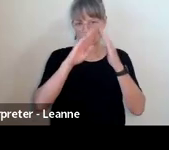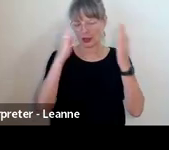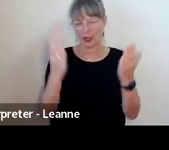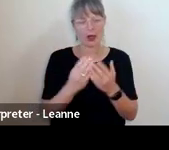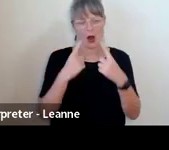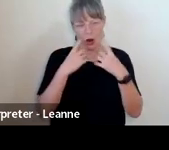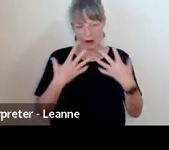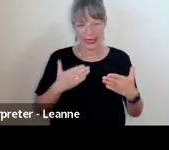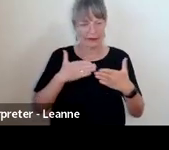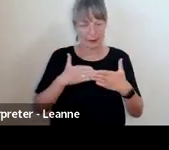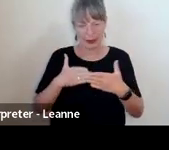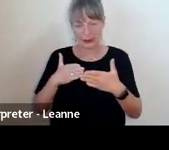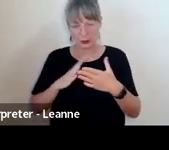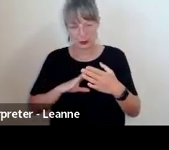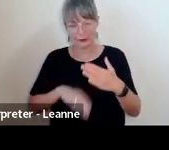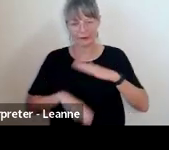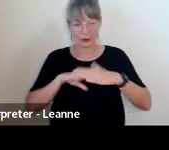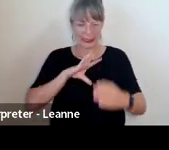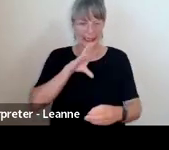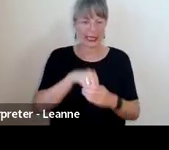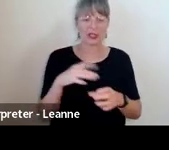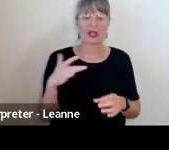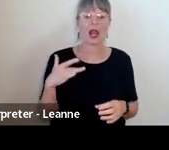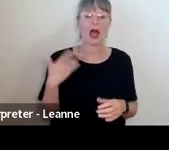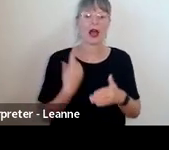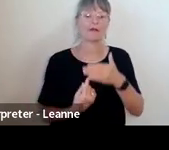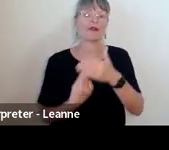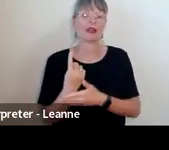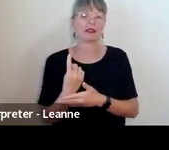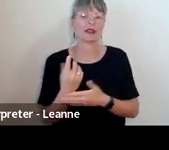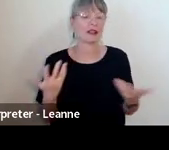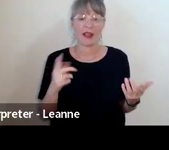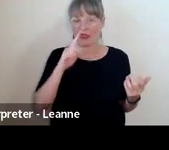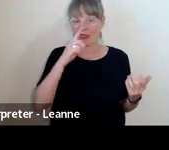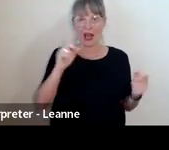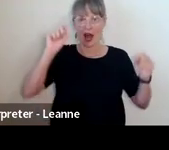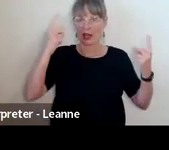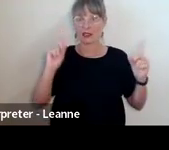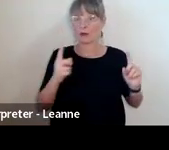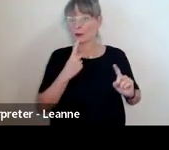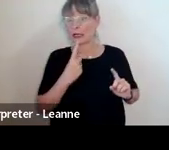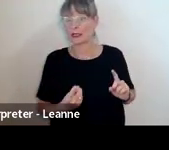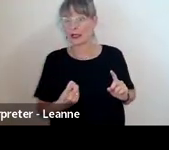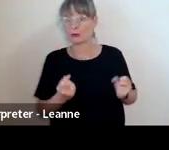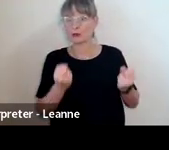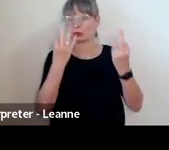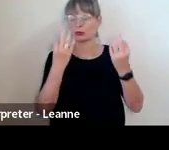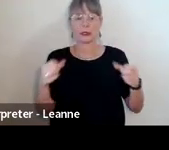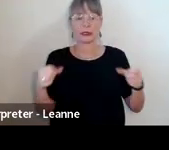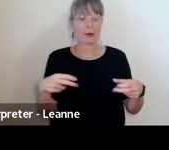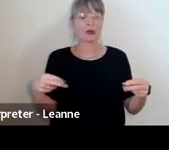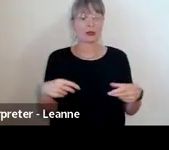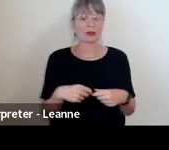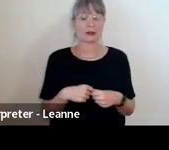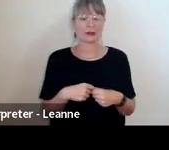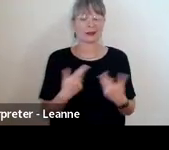to fully engage at live events. Simply put, they can't understand what's being said because there are no captions. This makes them feel